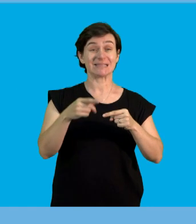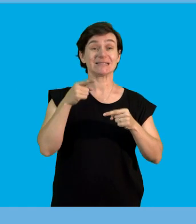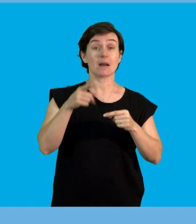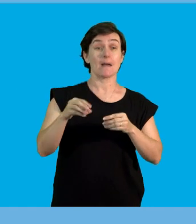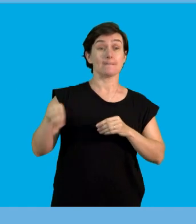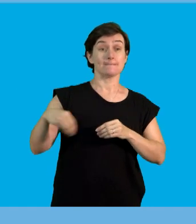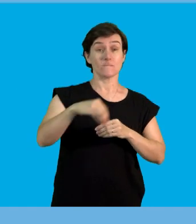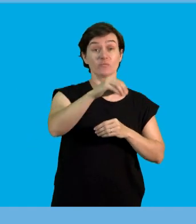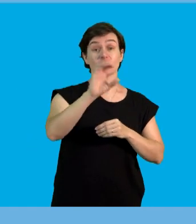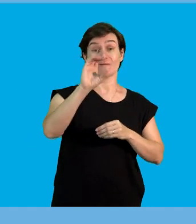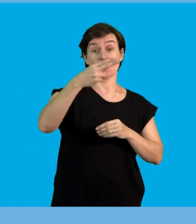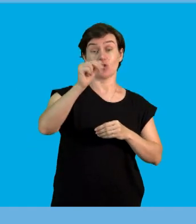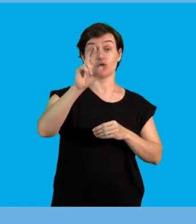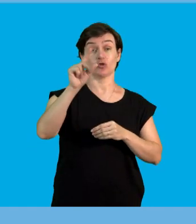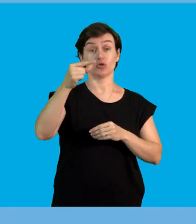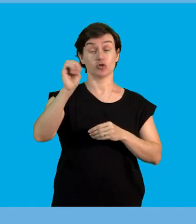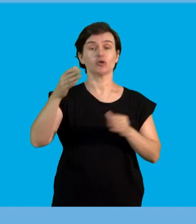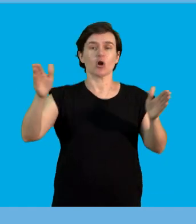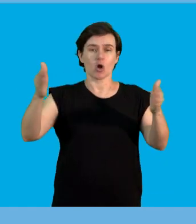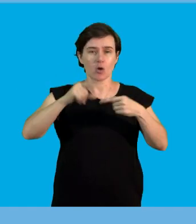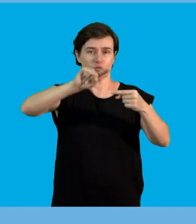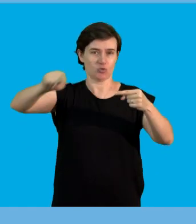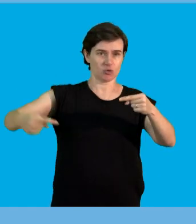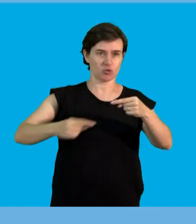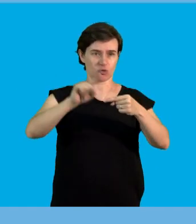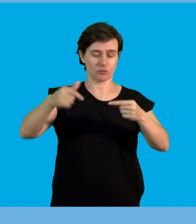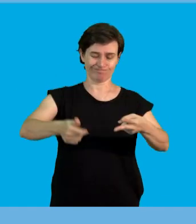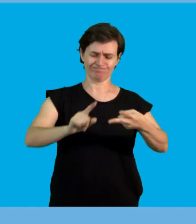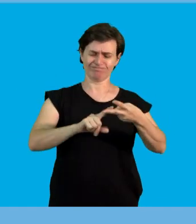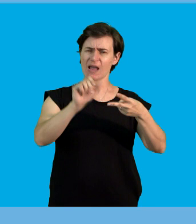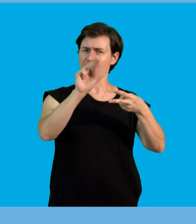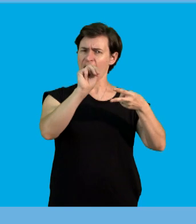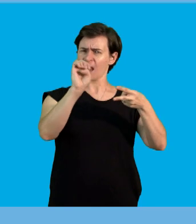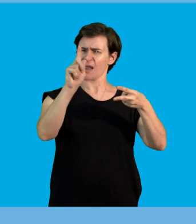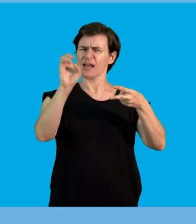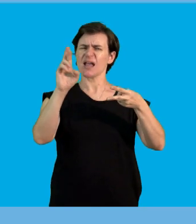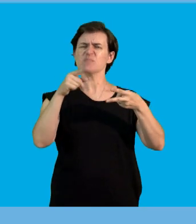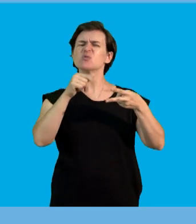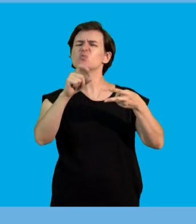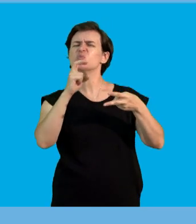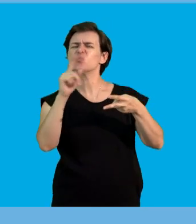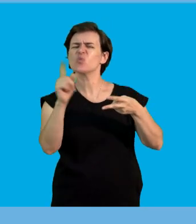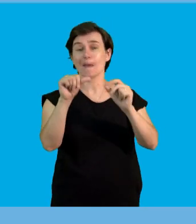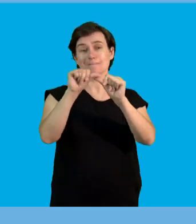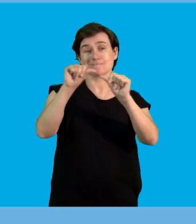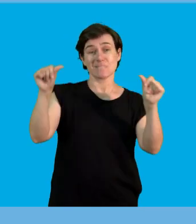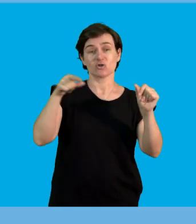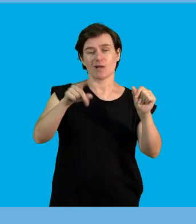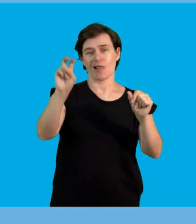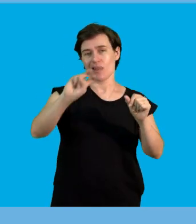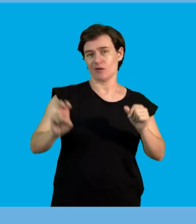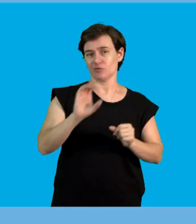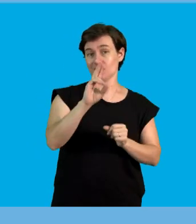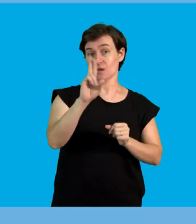in a closed conducting circuit. Number two, that an ammeter is a measuring device used to measure the electric current in the